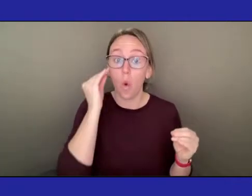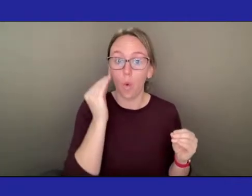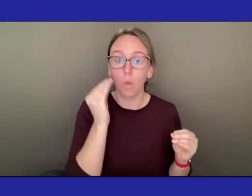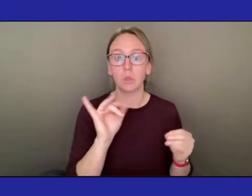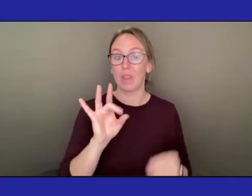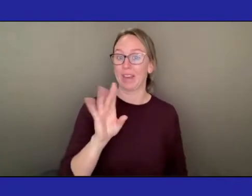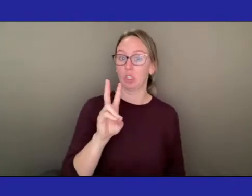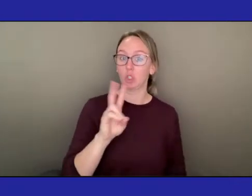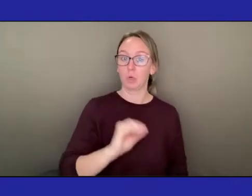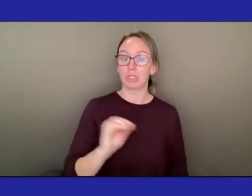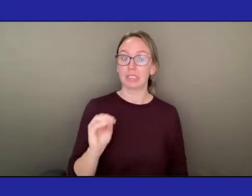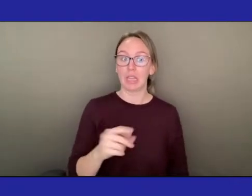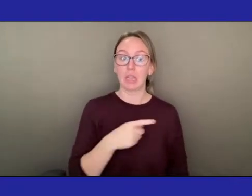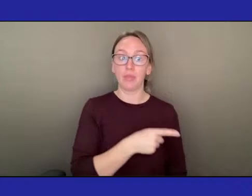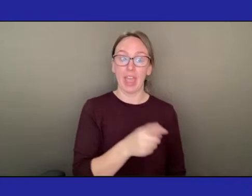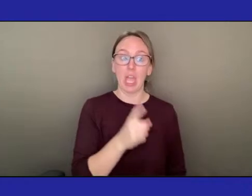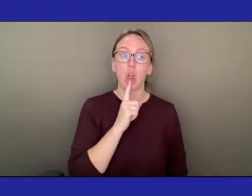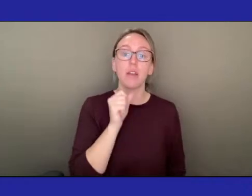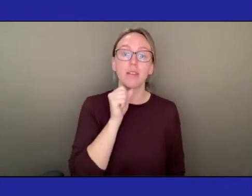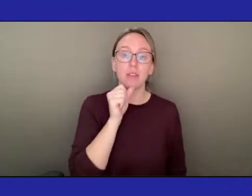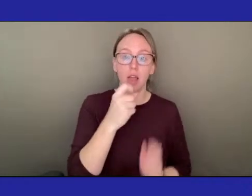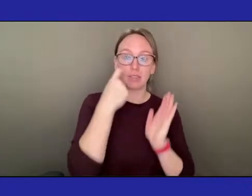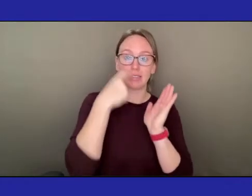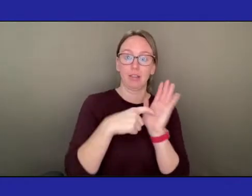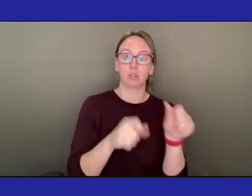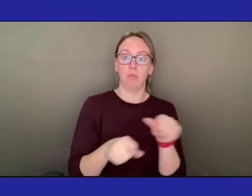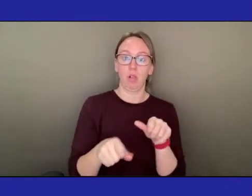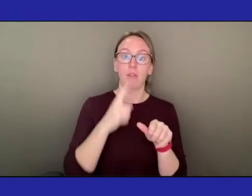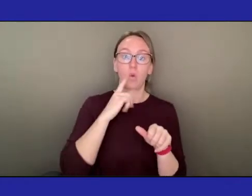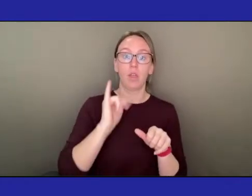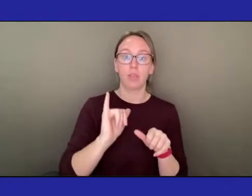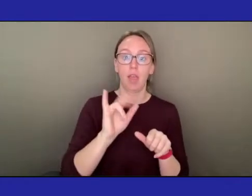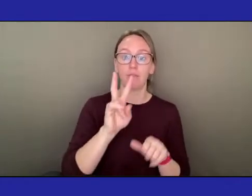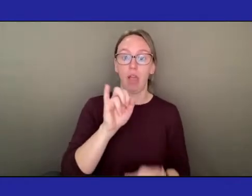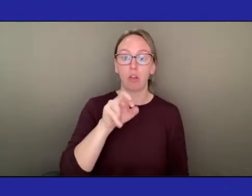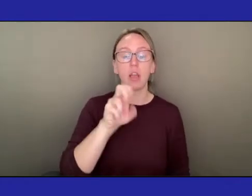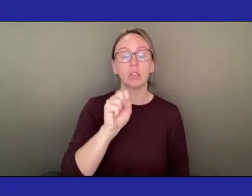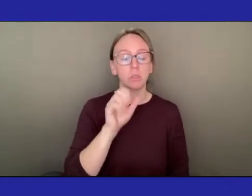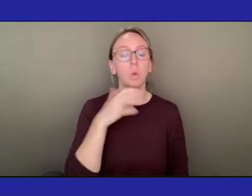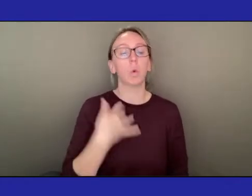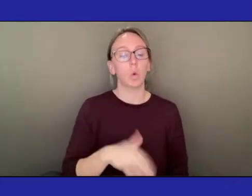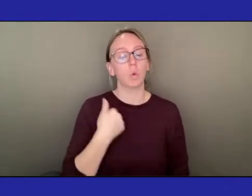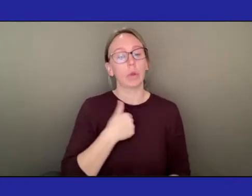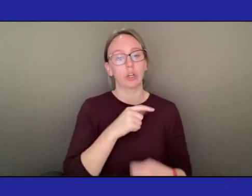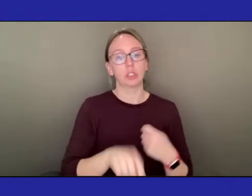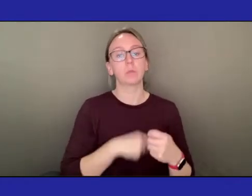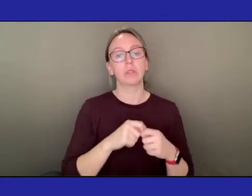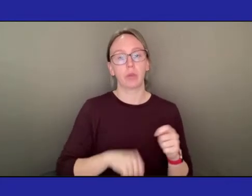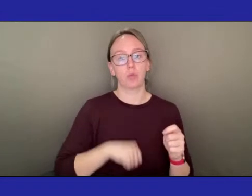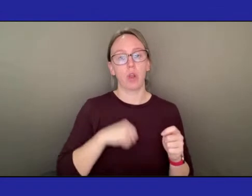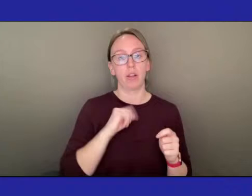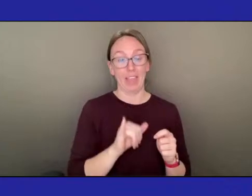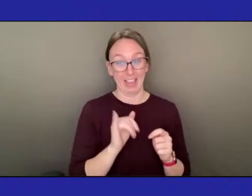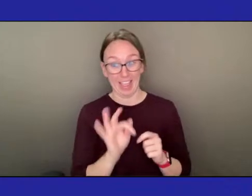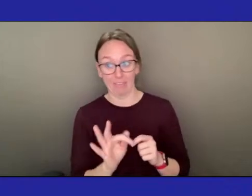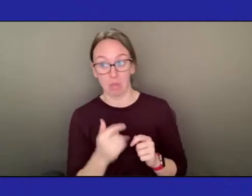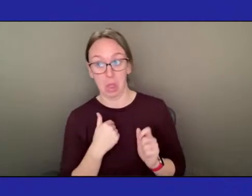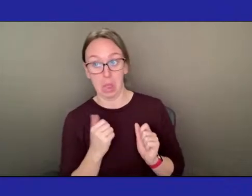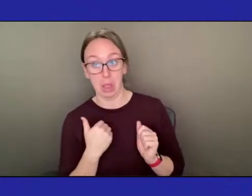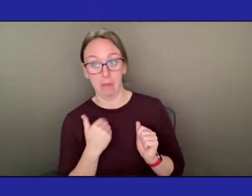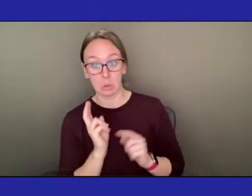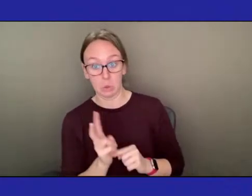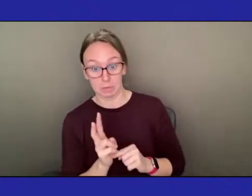undetectables is something that we are particularly proud of. And then if I have 2 minutes, I will just mention